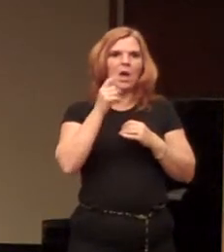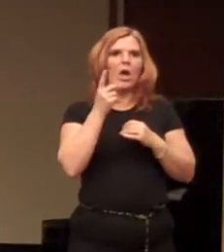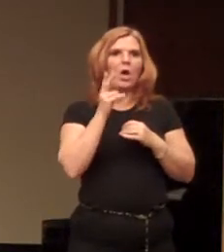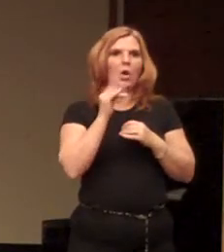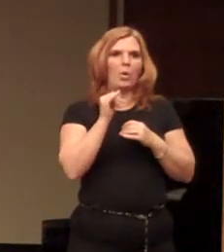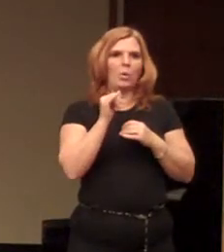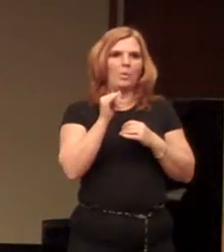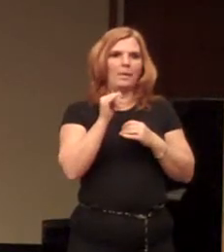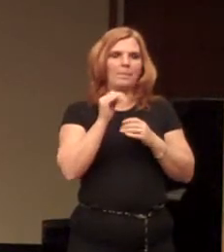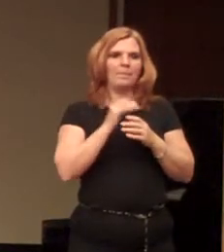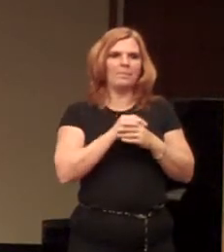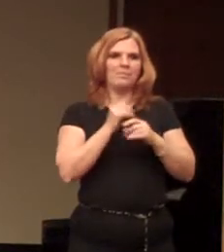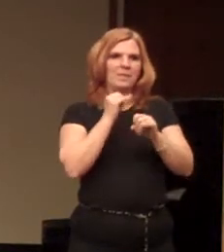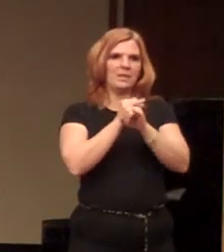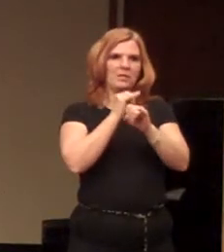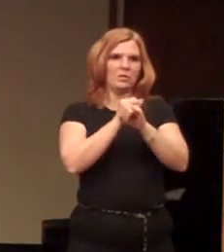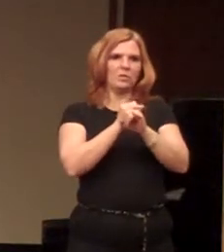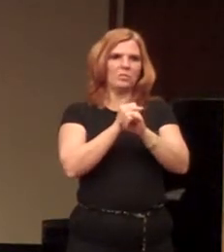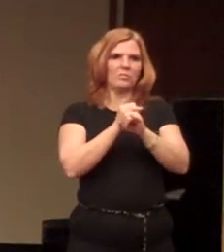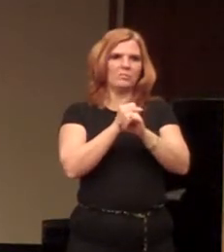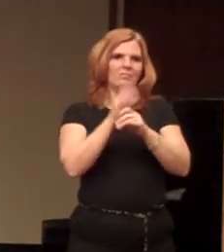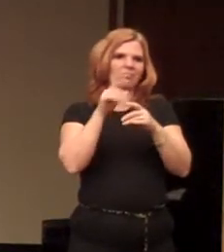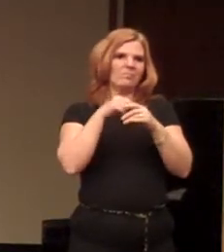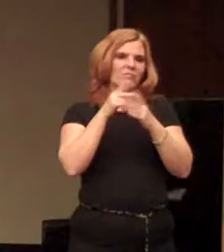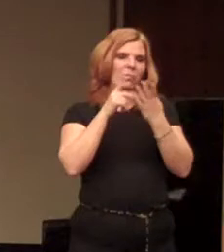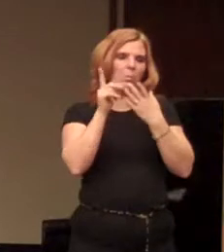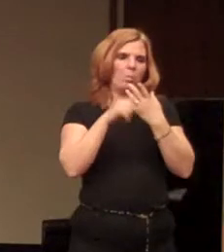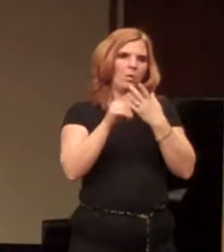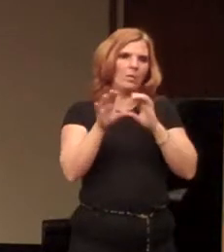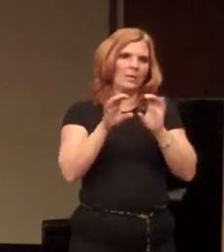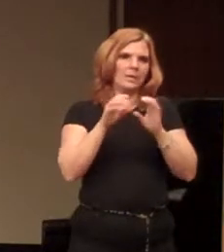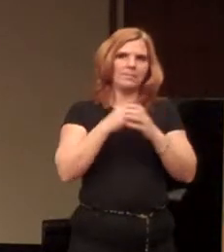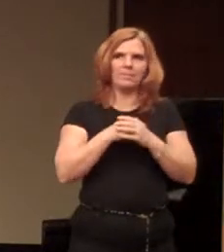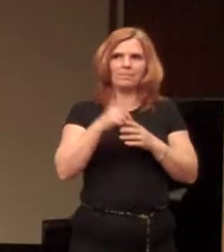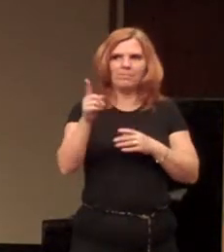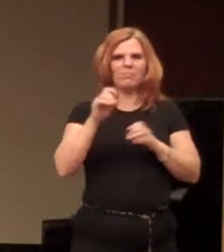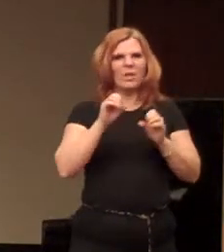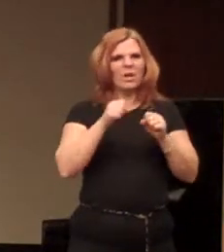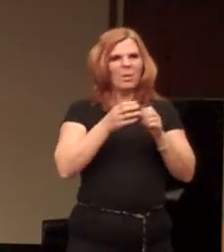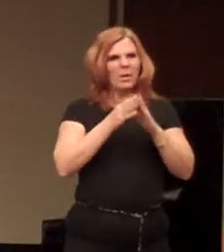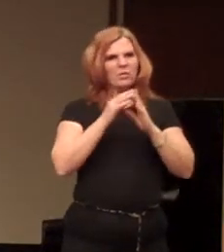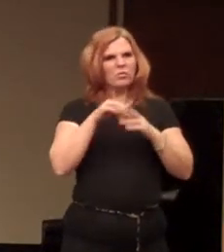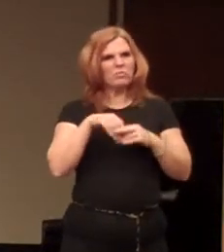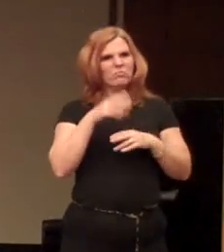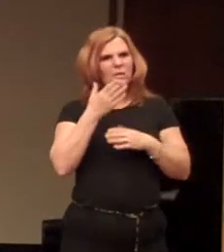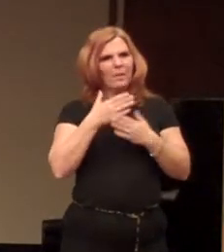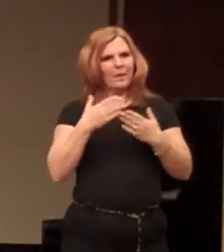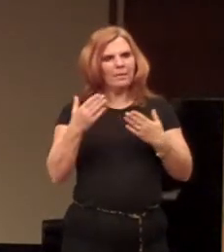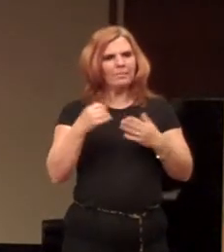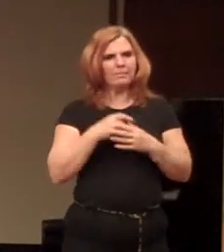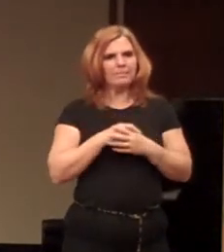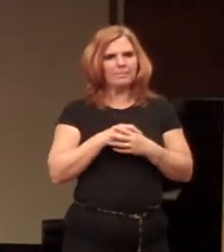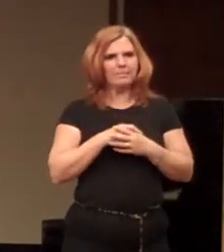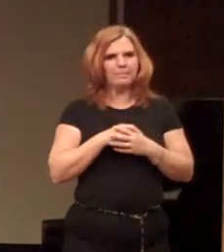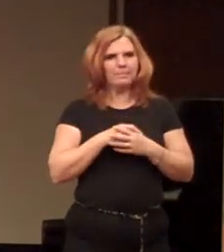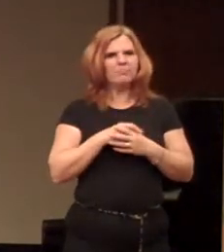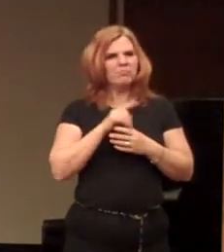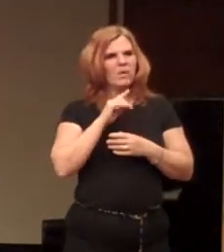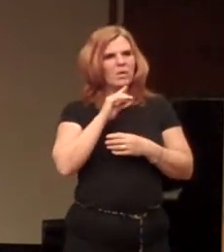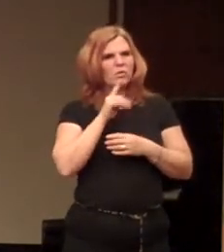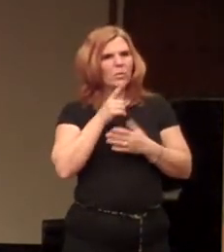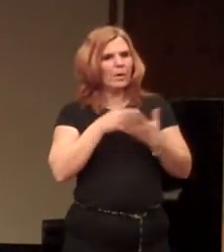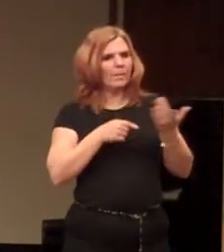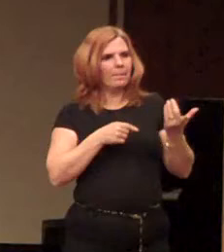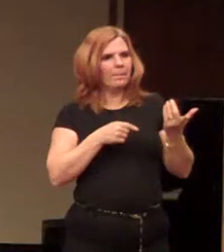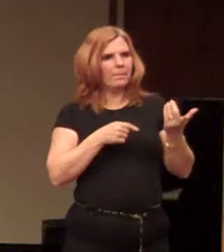Institute, or the Mansion Museum, and they said, "Dr. Javersak, can we ask you a favor?" And I said, "Sure."